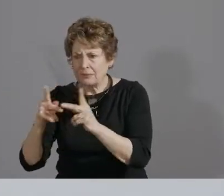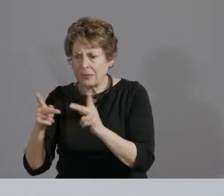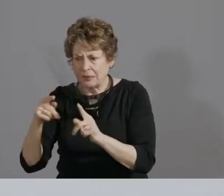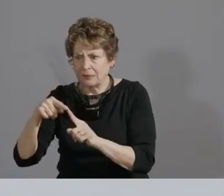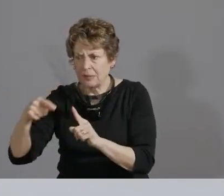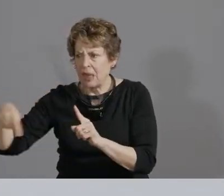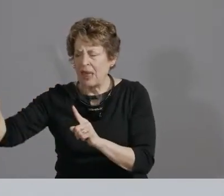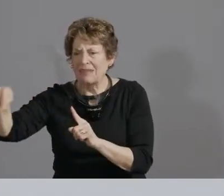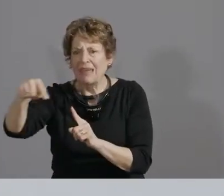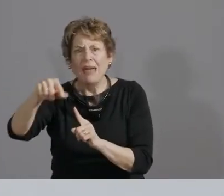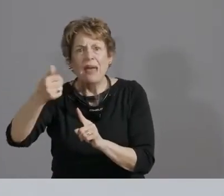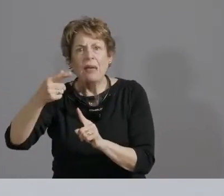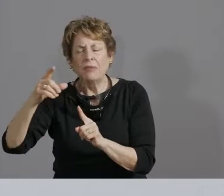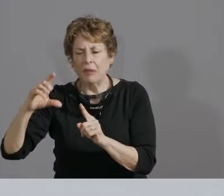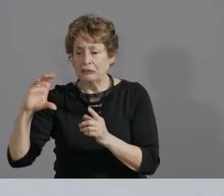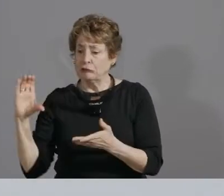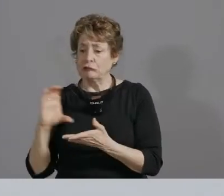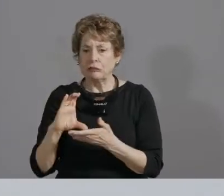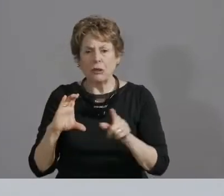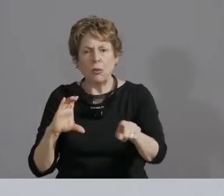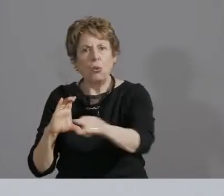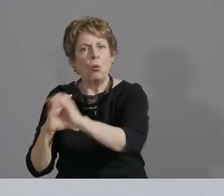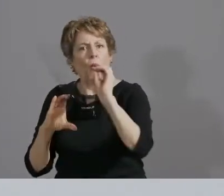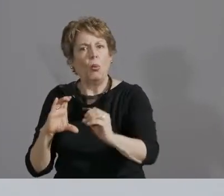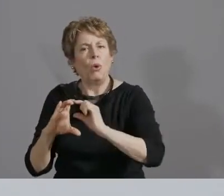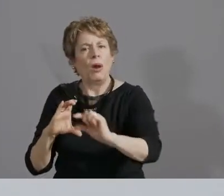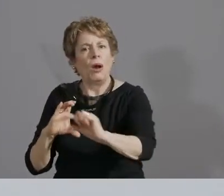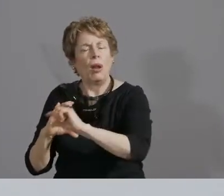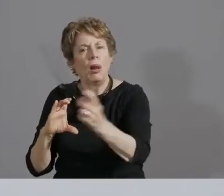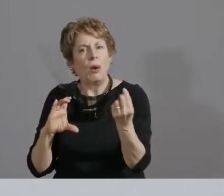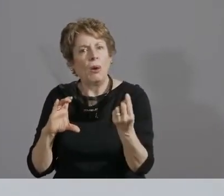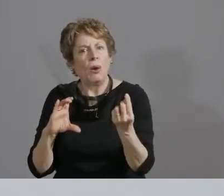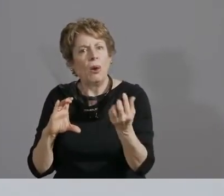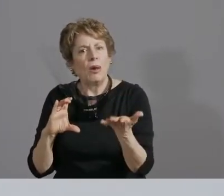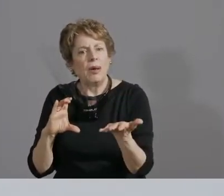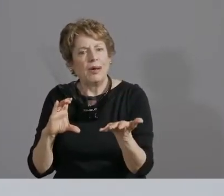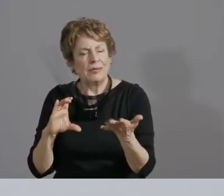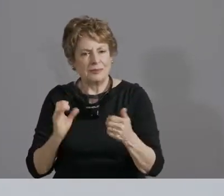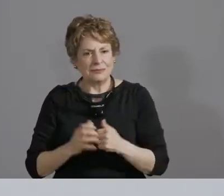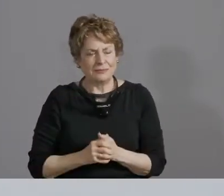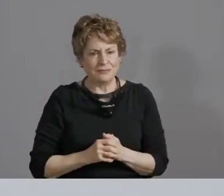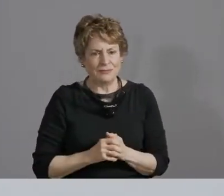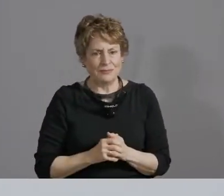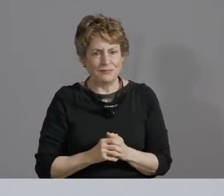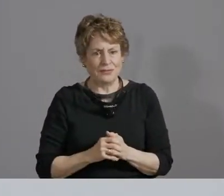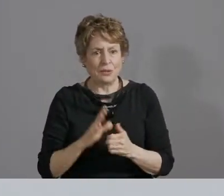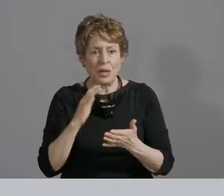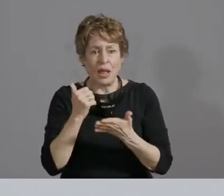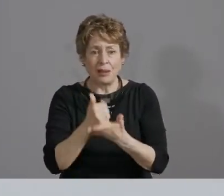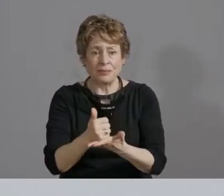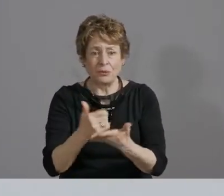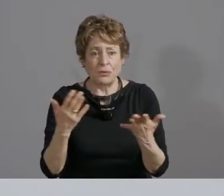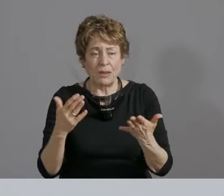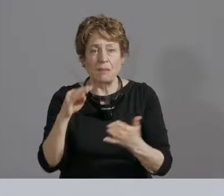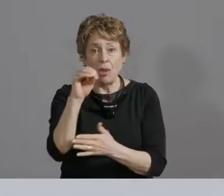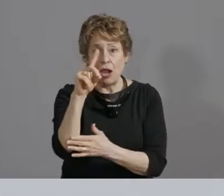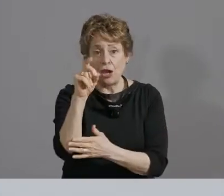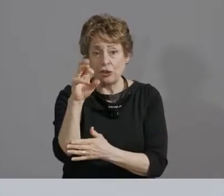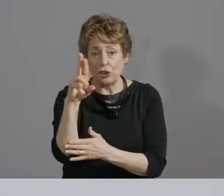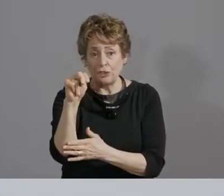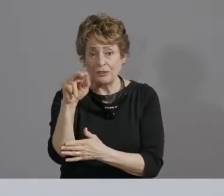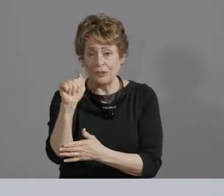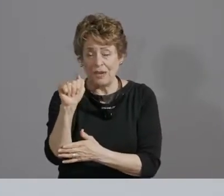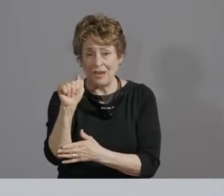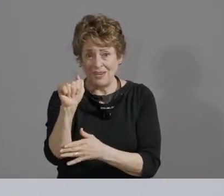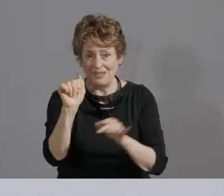because they are going to be switching from a Pfizer site to a Moderna site. Some of that initially may get taken out of the overall pot, but then